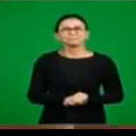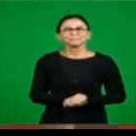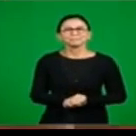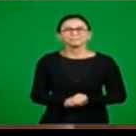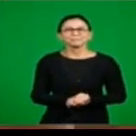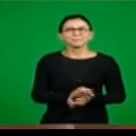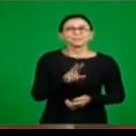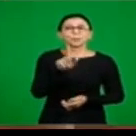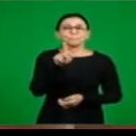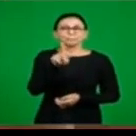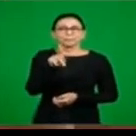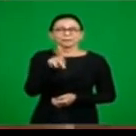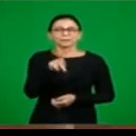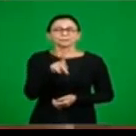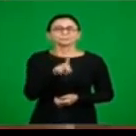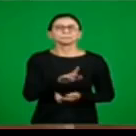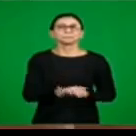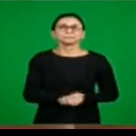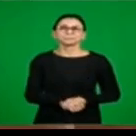With P, perseverance.